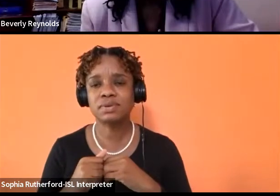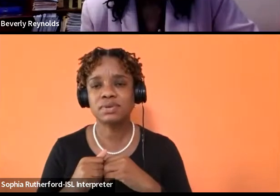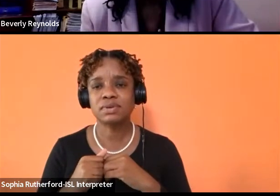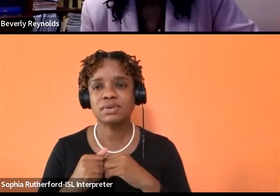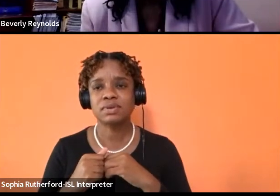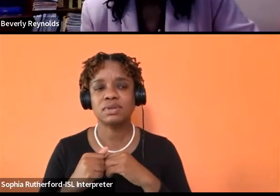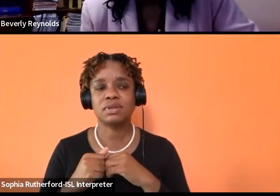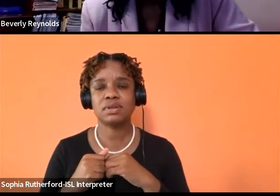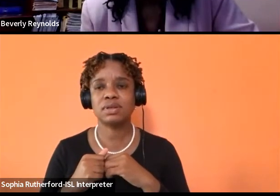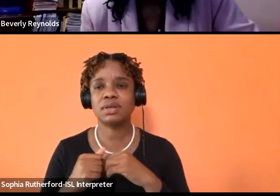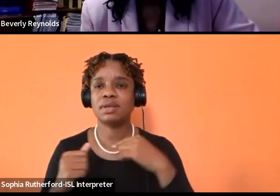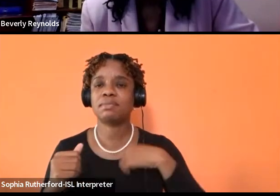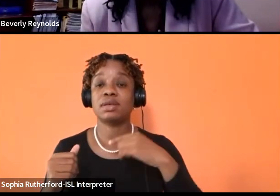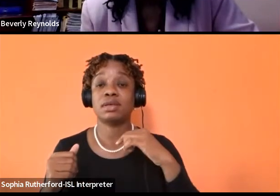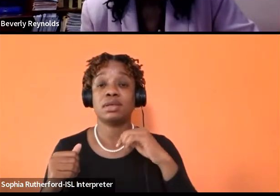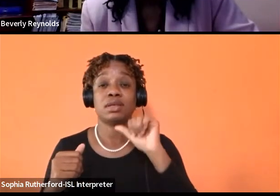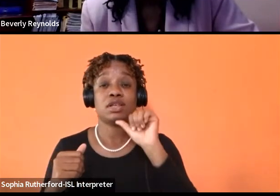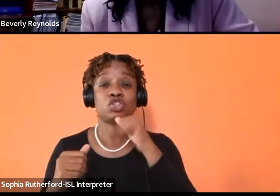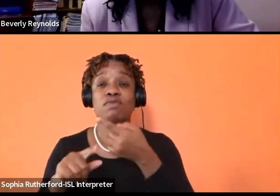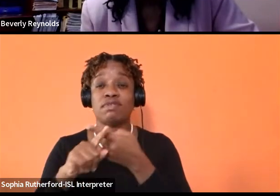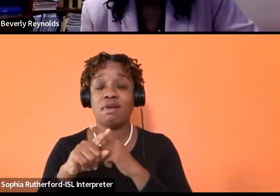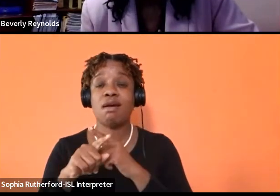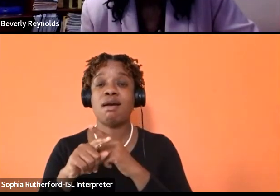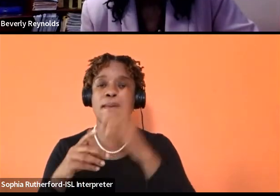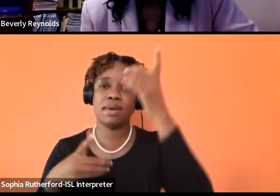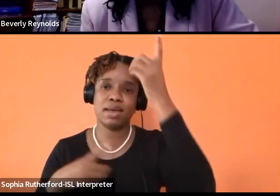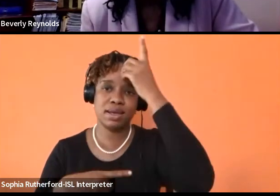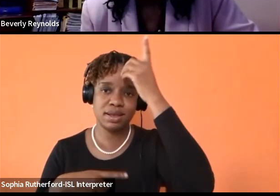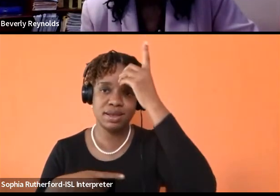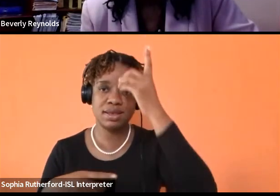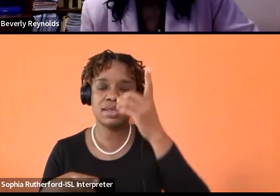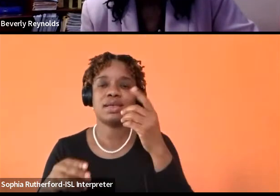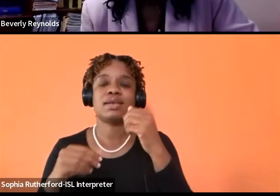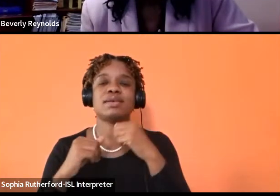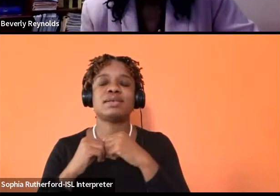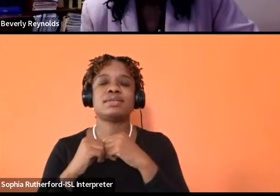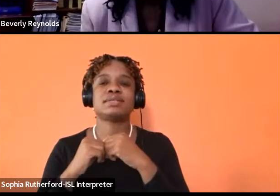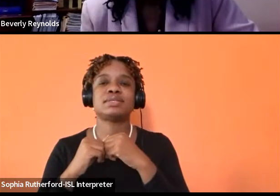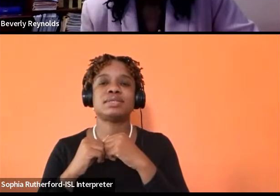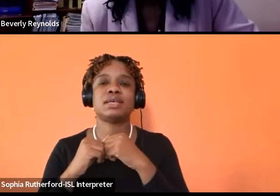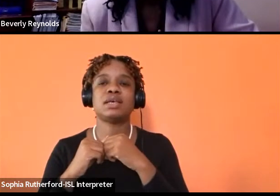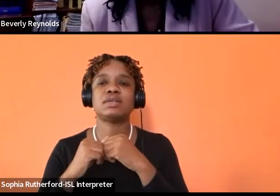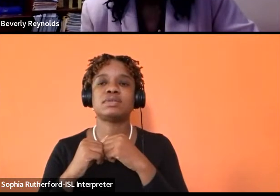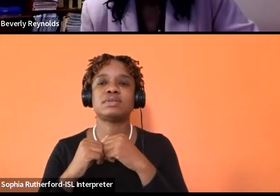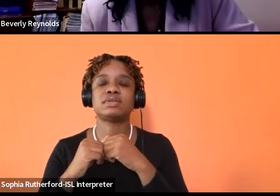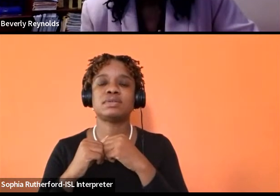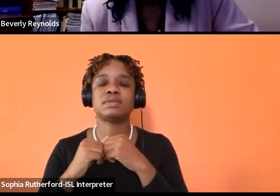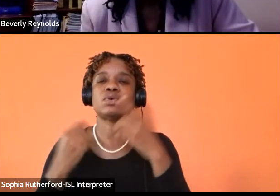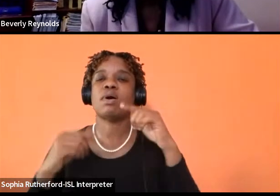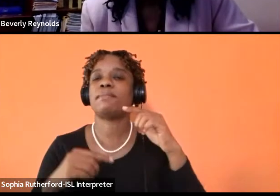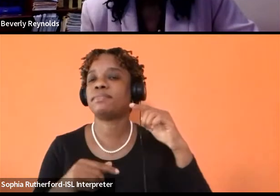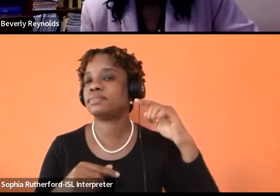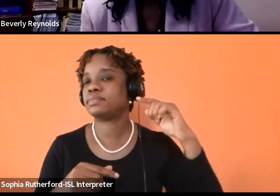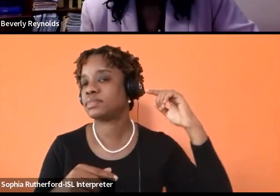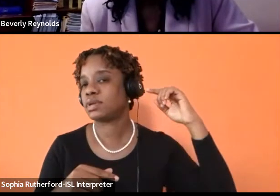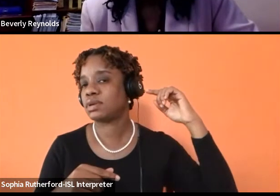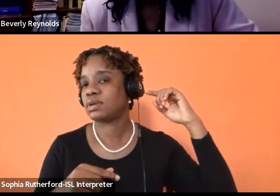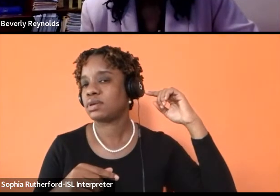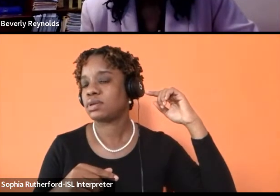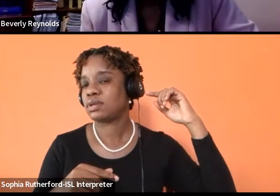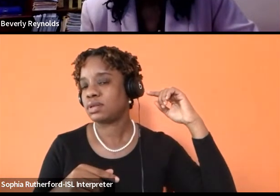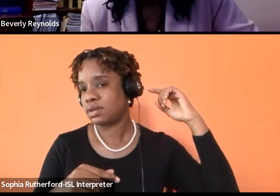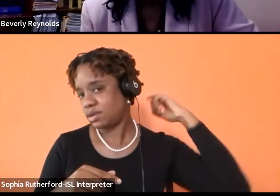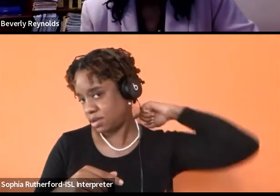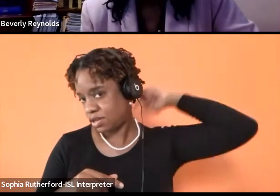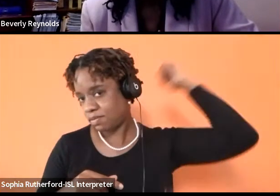I suffer from a genetic disease called adrenomyeloneuropathy, which causes demyelination in the spinal cord. So I was so excited